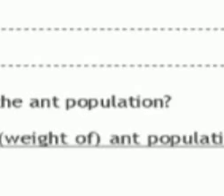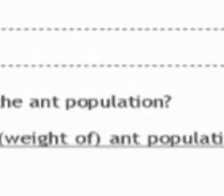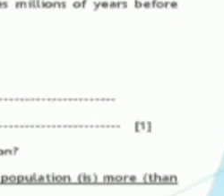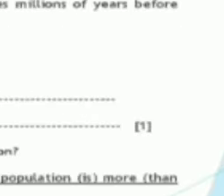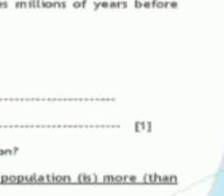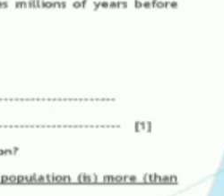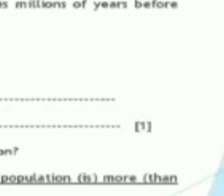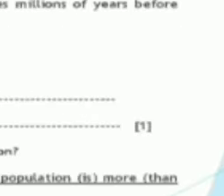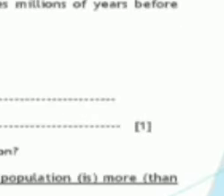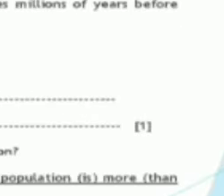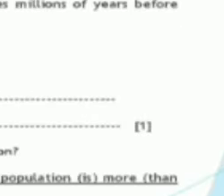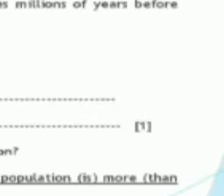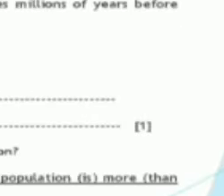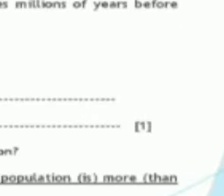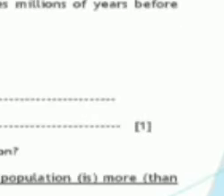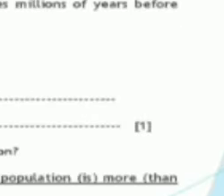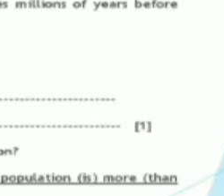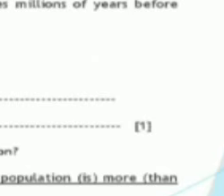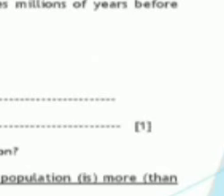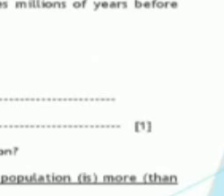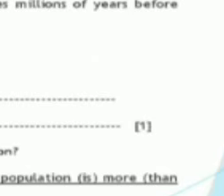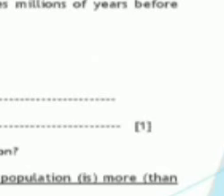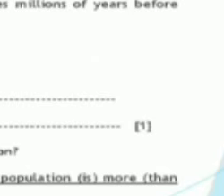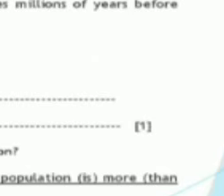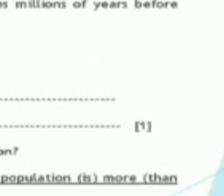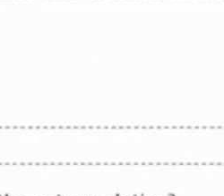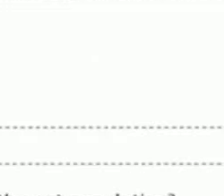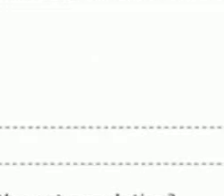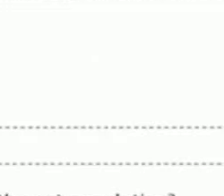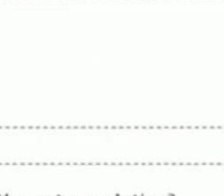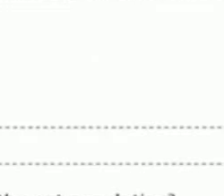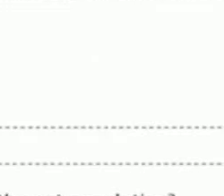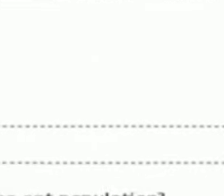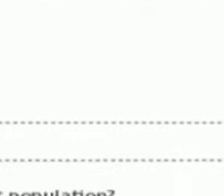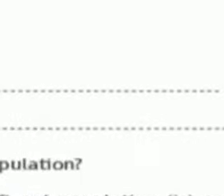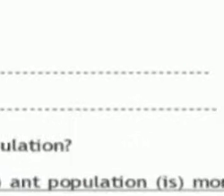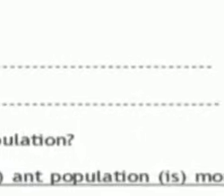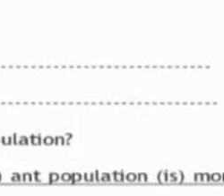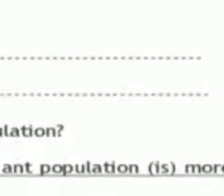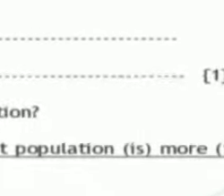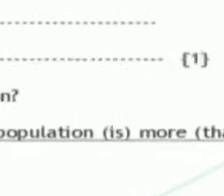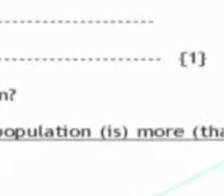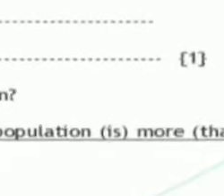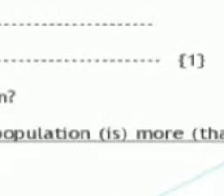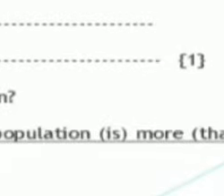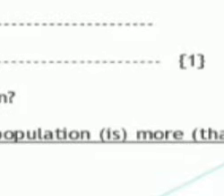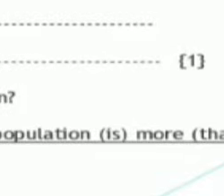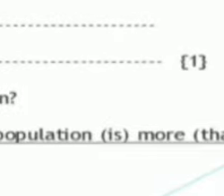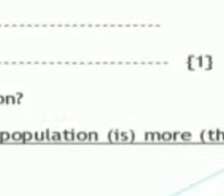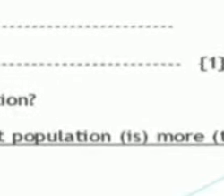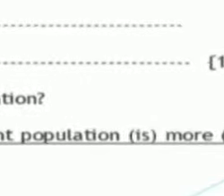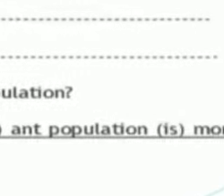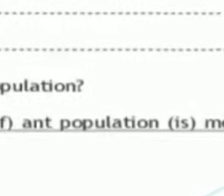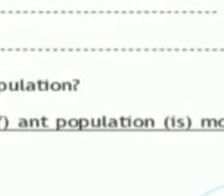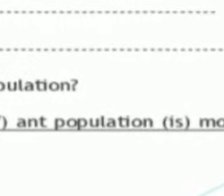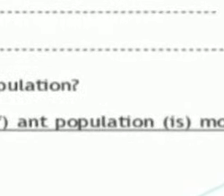This is your number one, and now this is your number two. So for each line, you are going to write number one, and for this line,